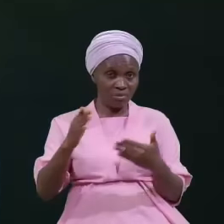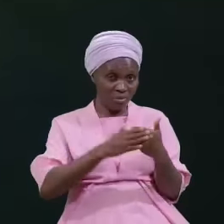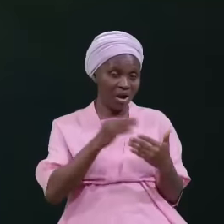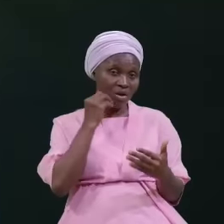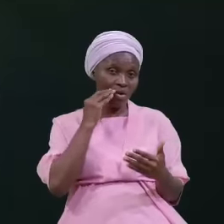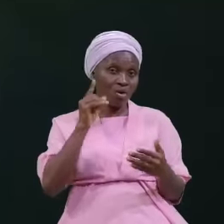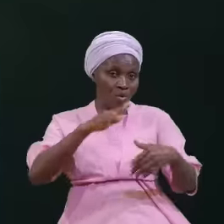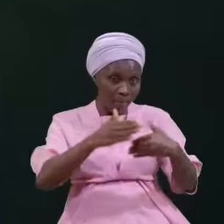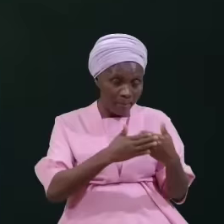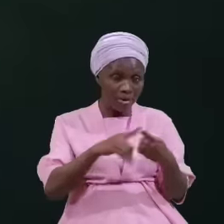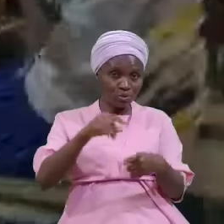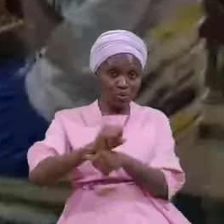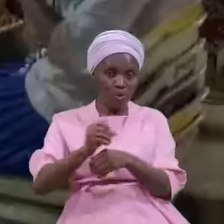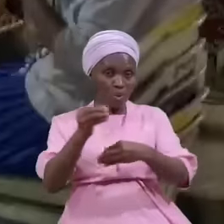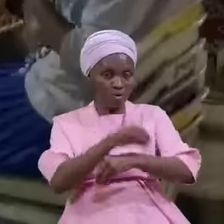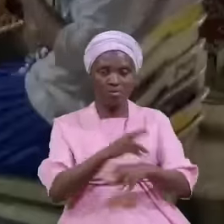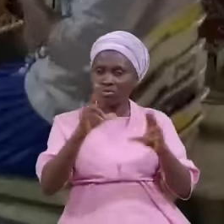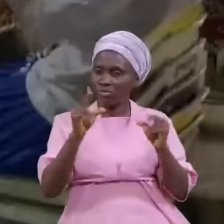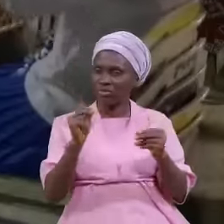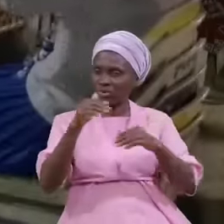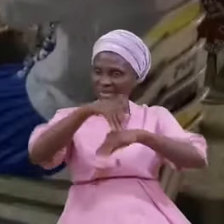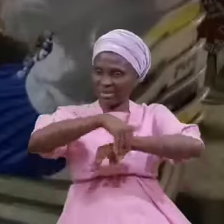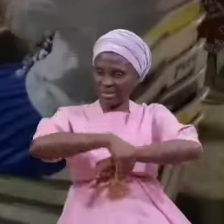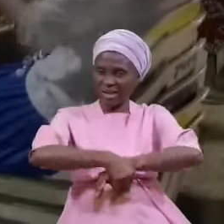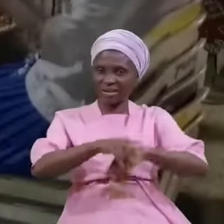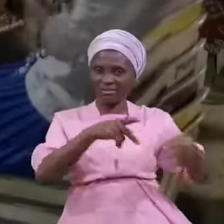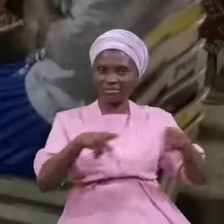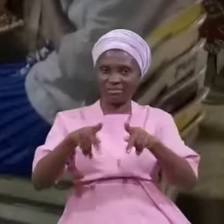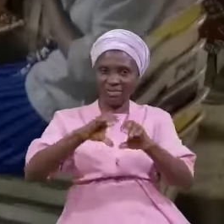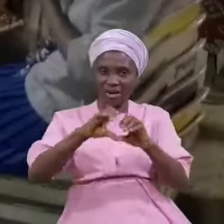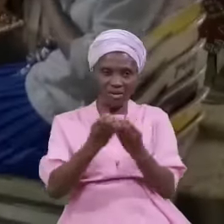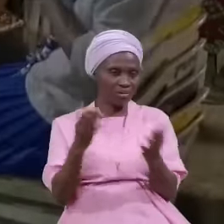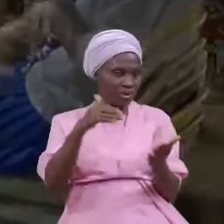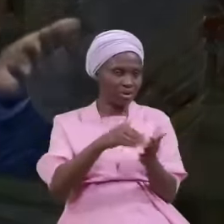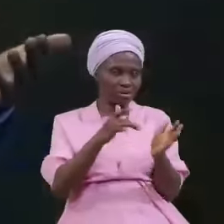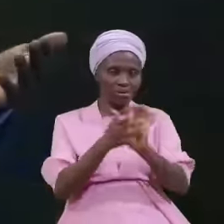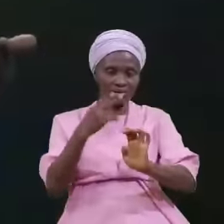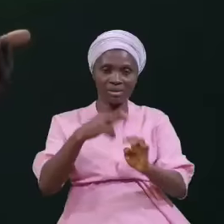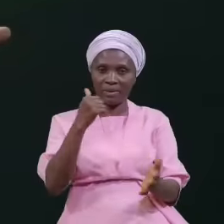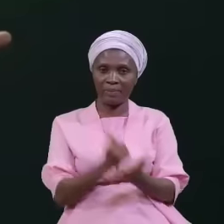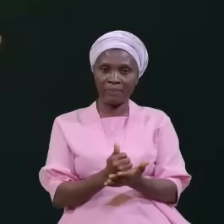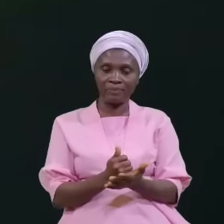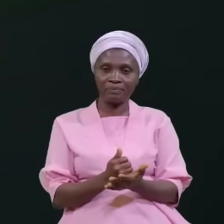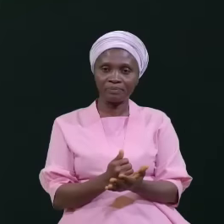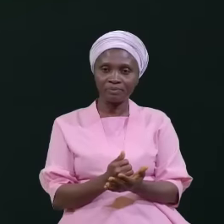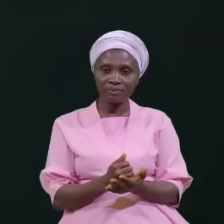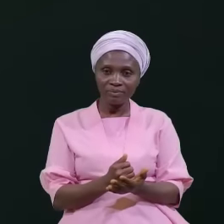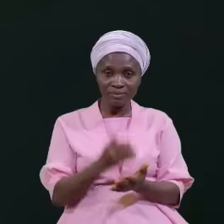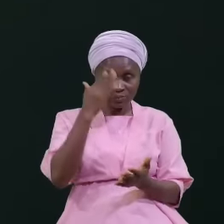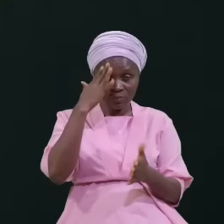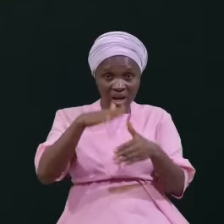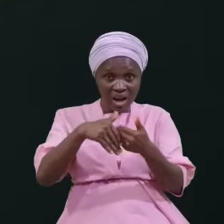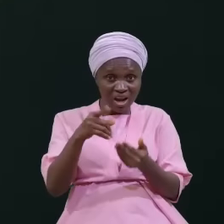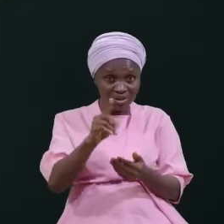no nightclub anymore in Jesus' name. You know how your life is, how you hide that